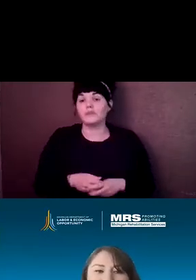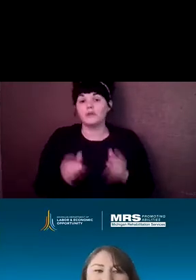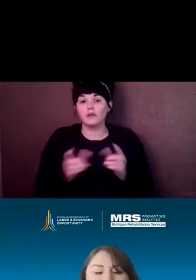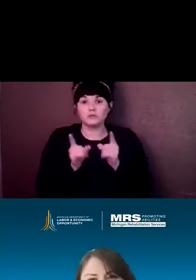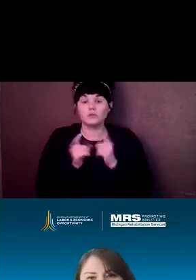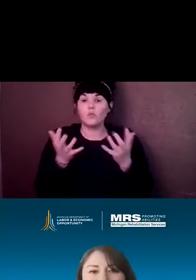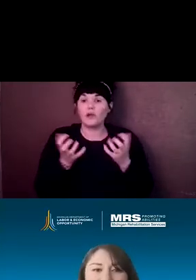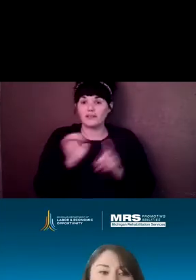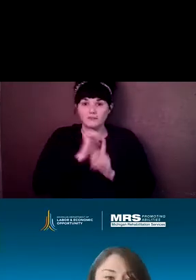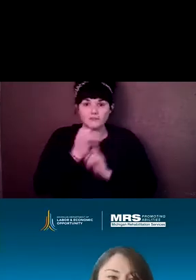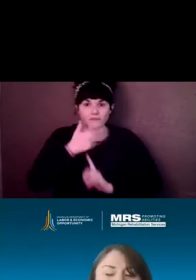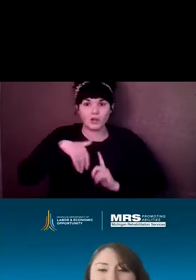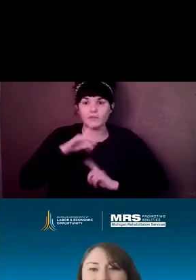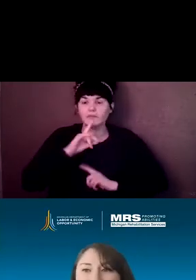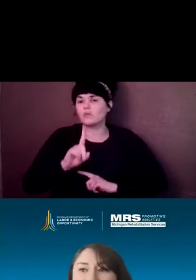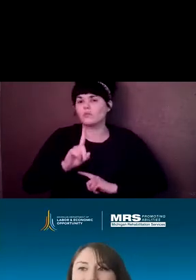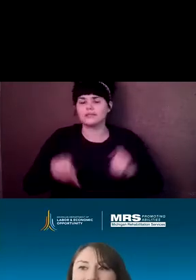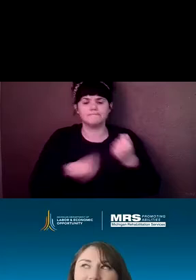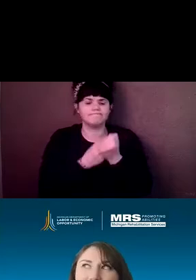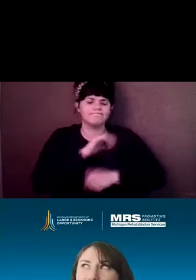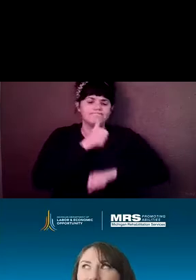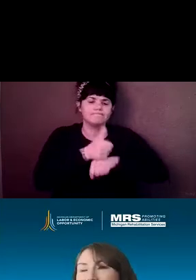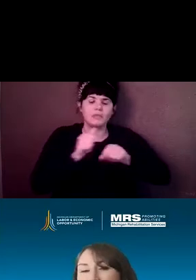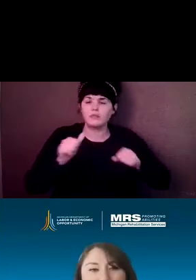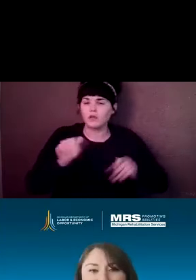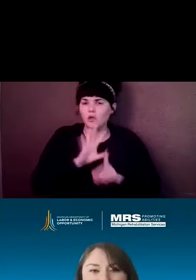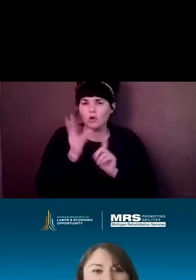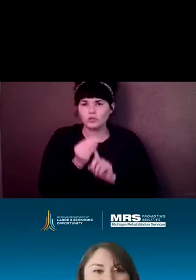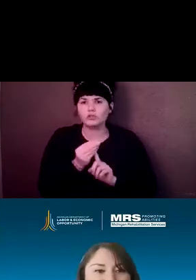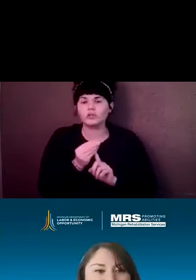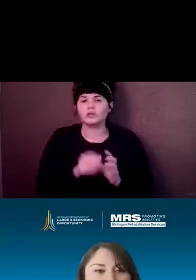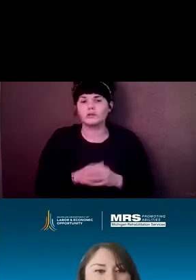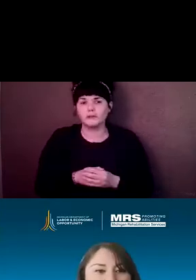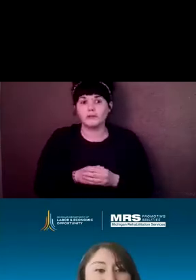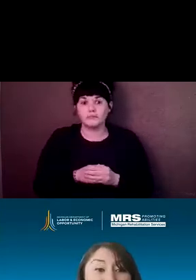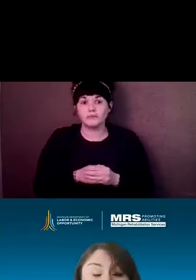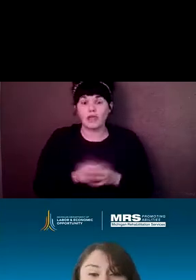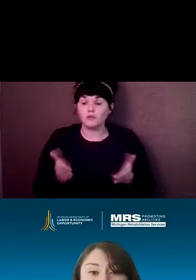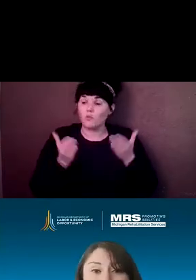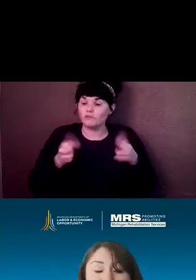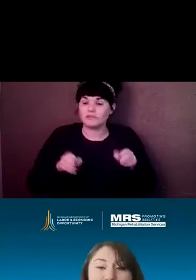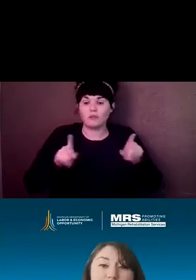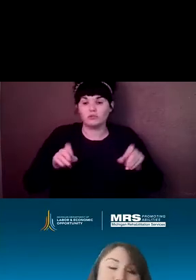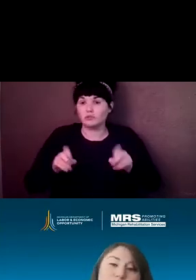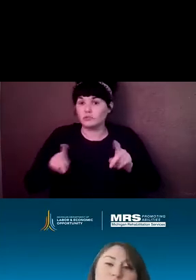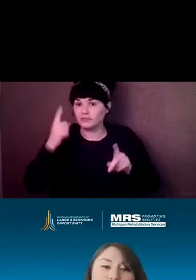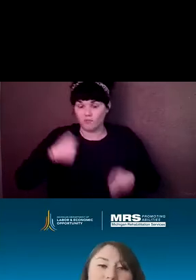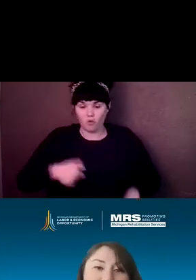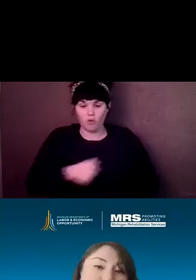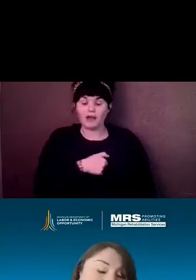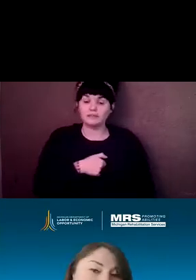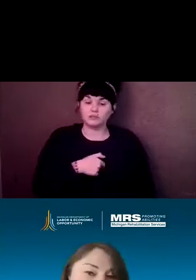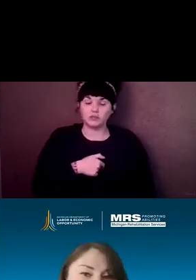that establishes the culture and gives us lots of opportunities for interactions of a formal